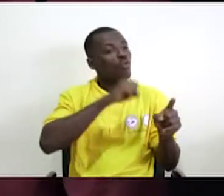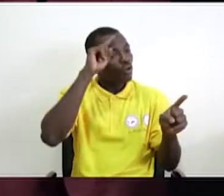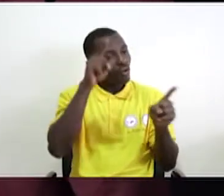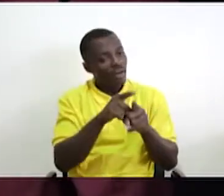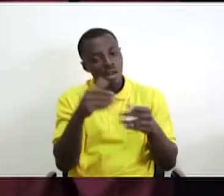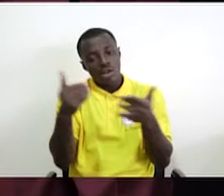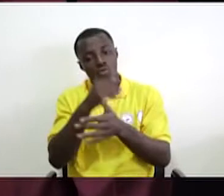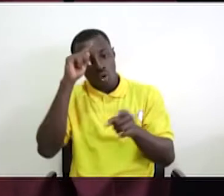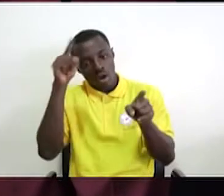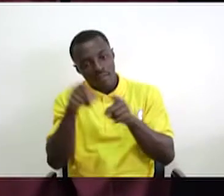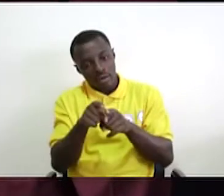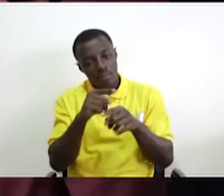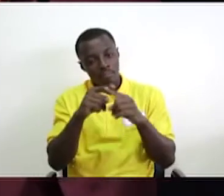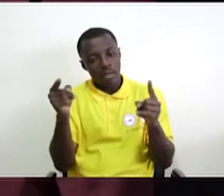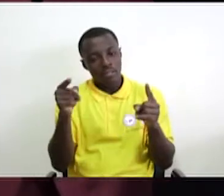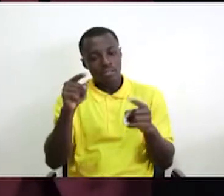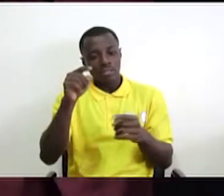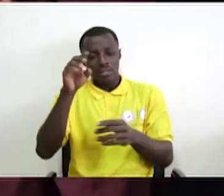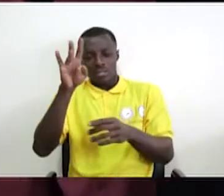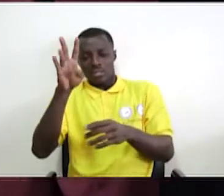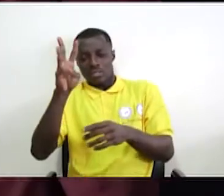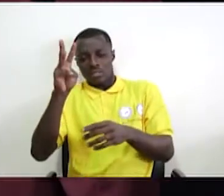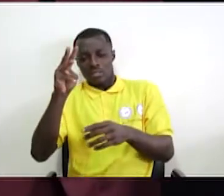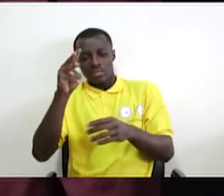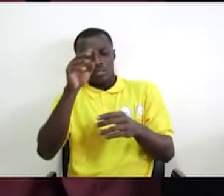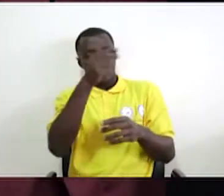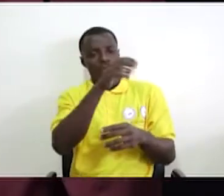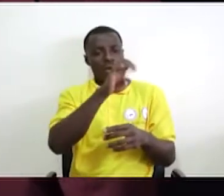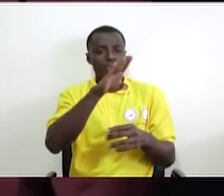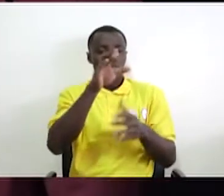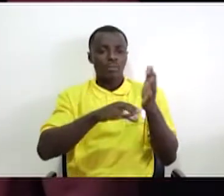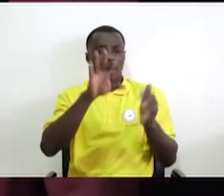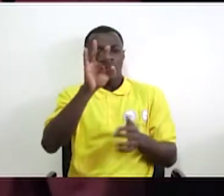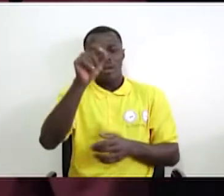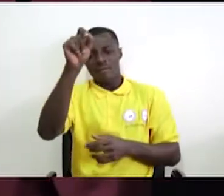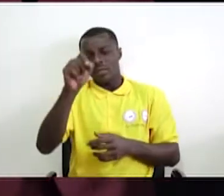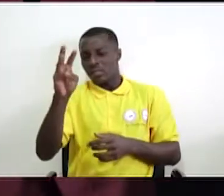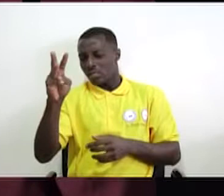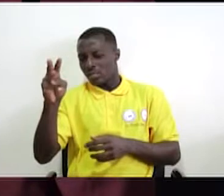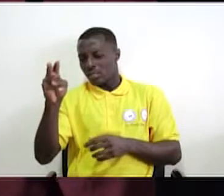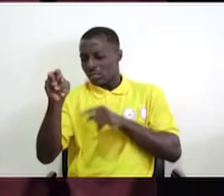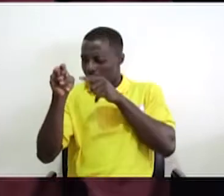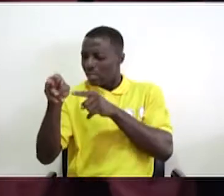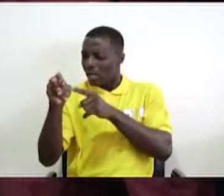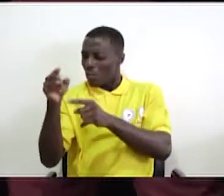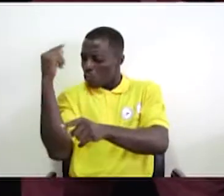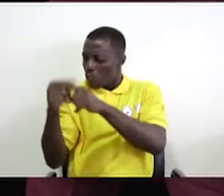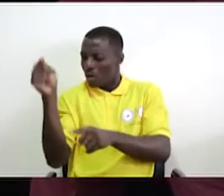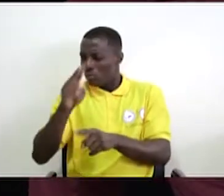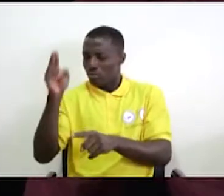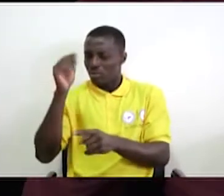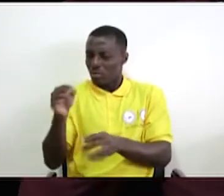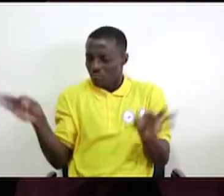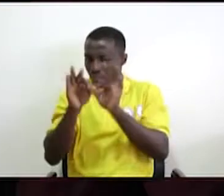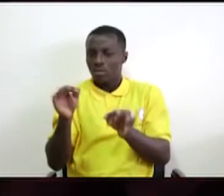so onya dru into chemudunsia, na fe we fra se all can be before fro and hon asem. Now, let's read verse 16 and 17.